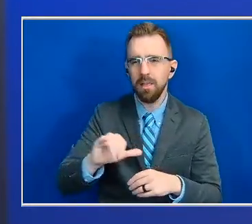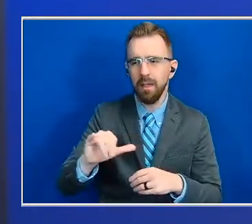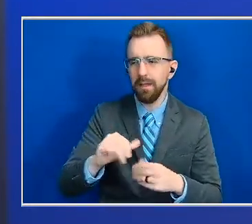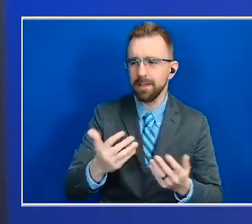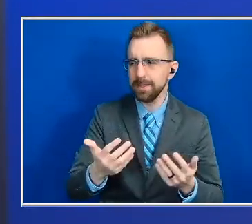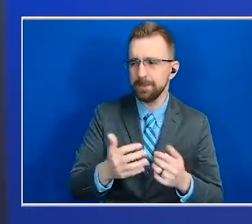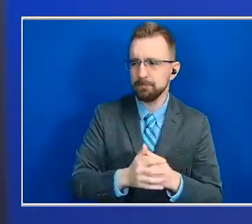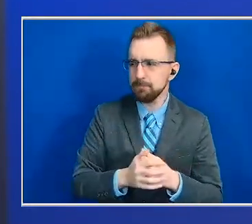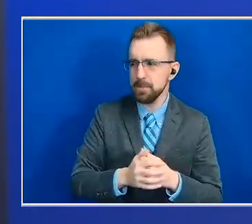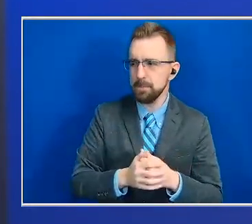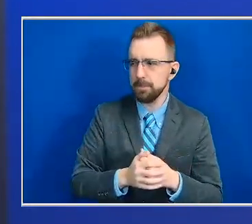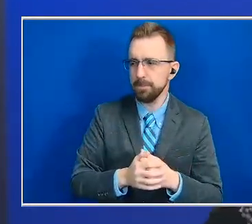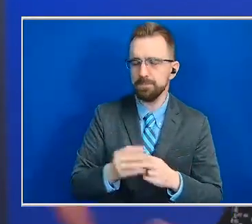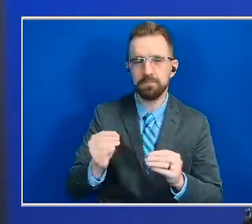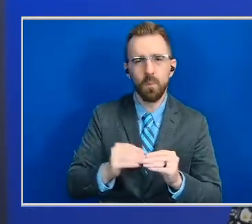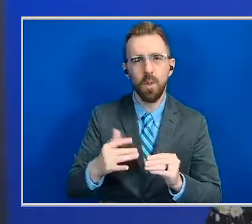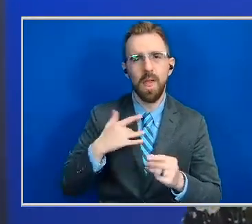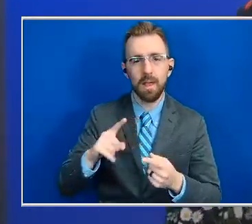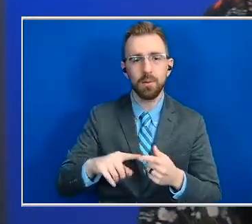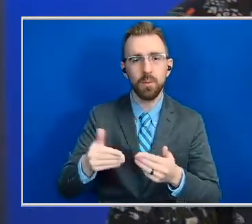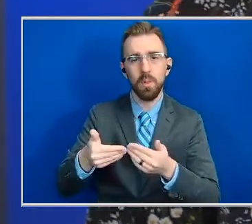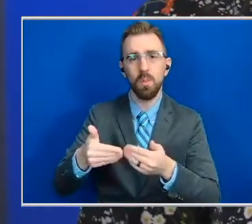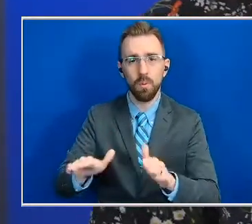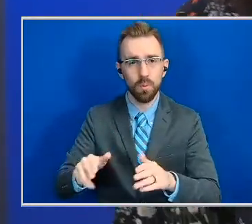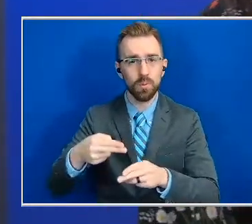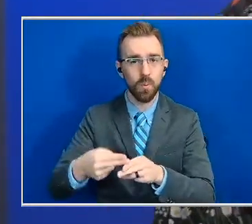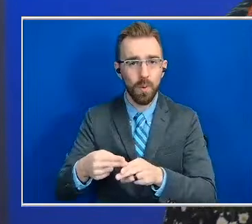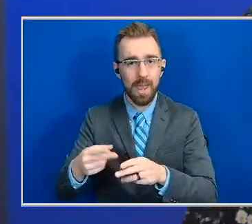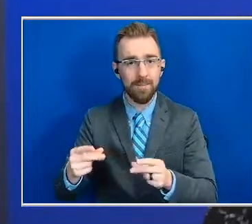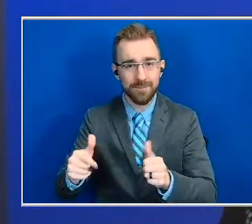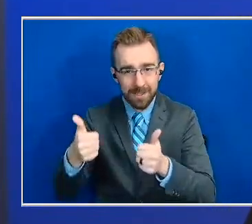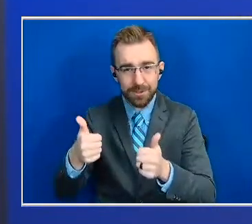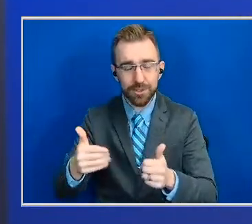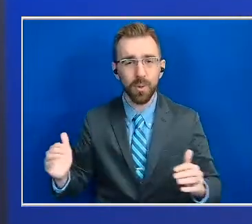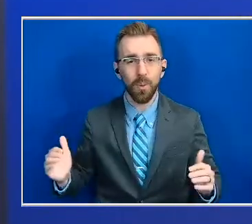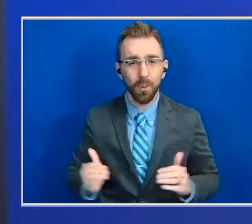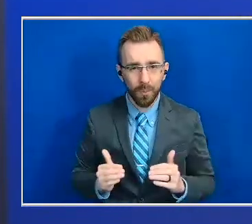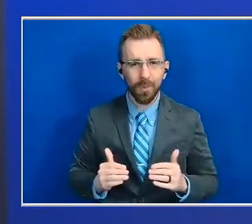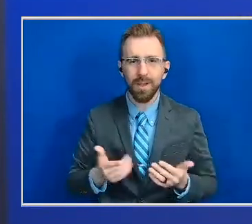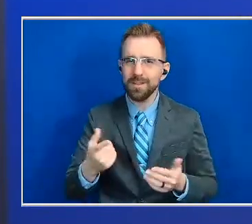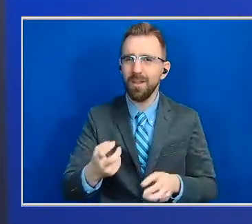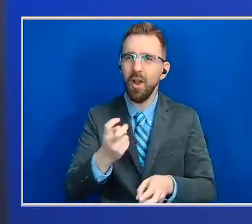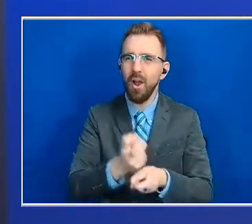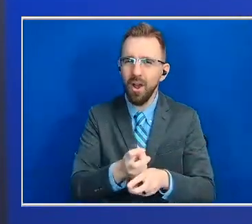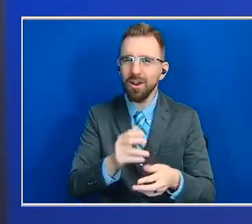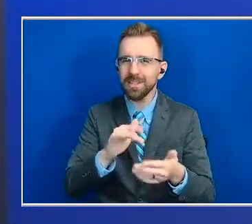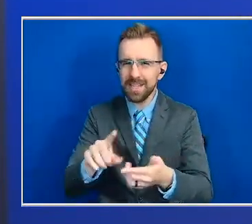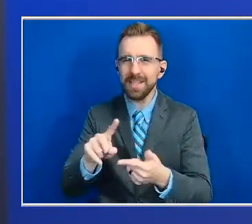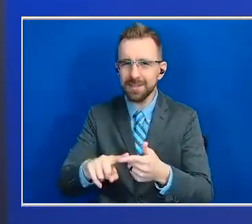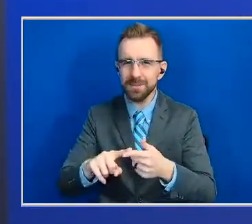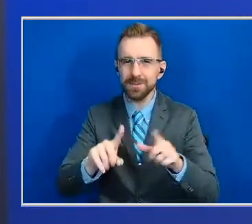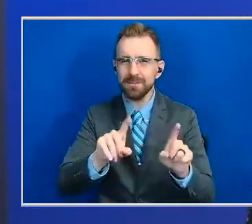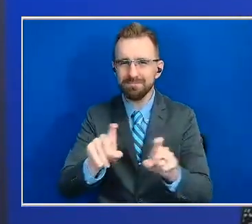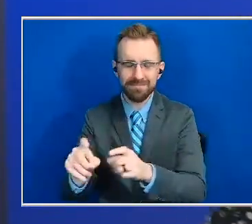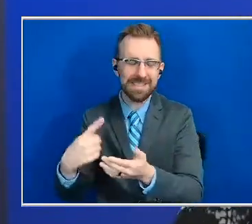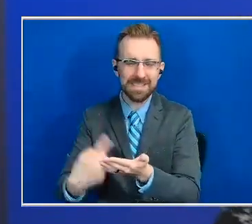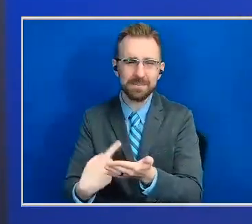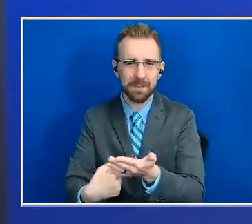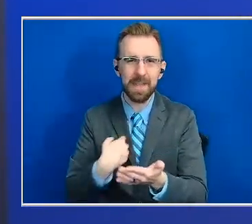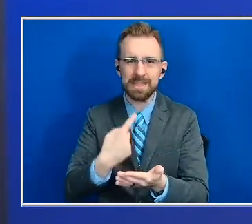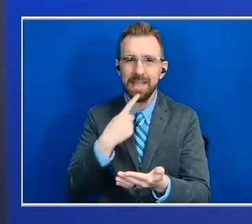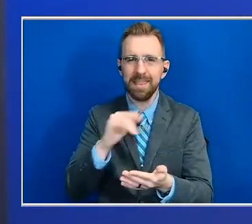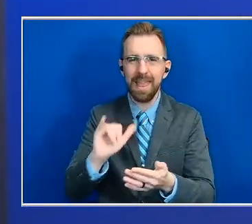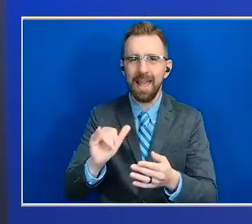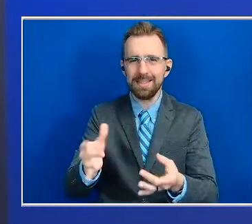you're more likely to lose your weight faster and things like that. These are hard studies to do. Sometimes I say that's kind of a squishy study to